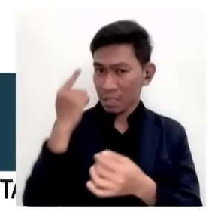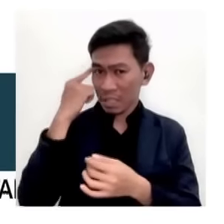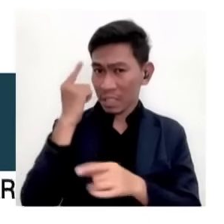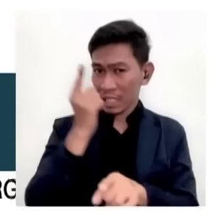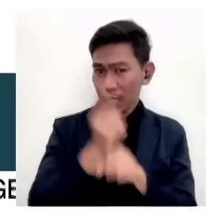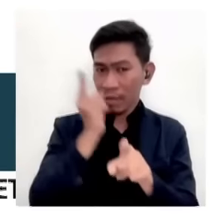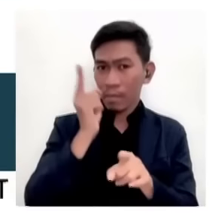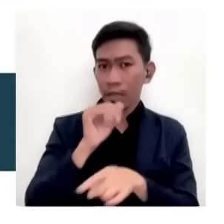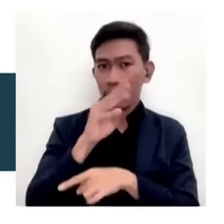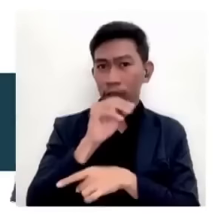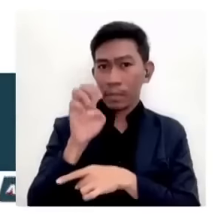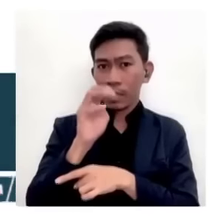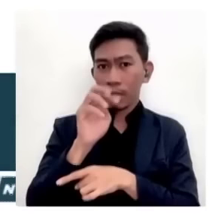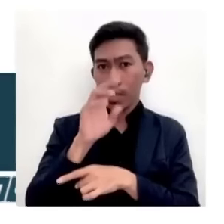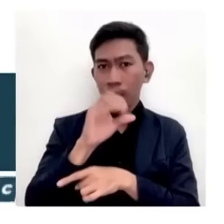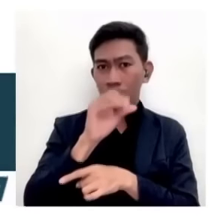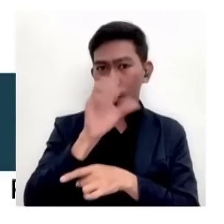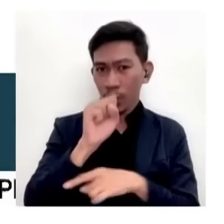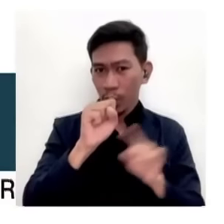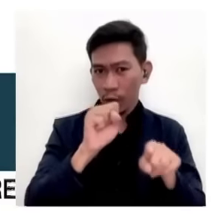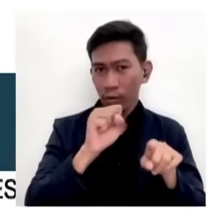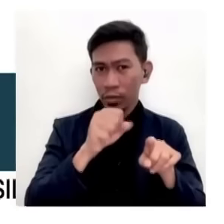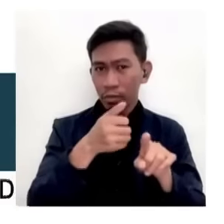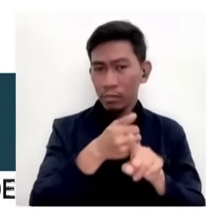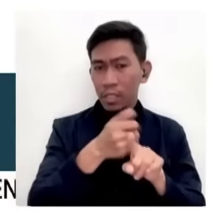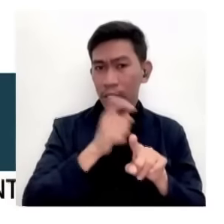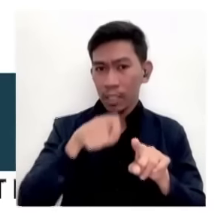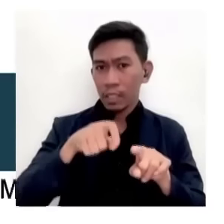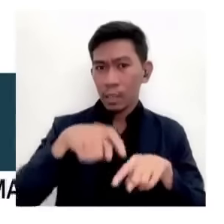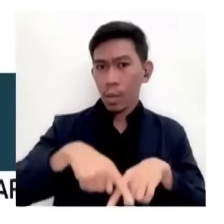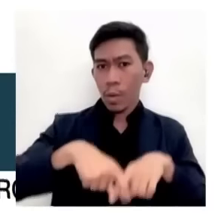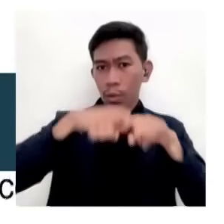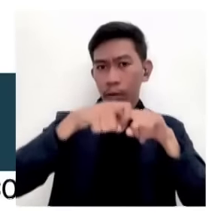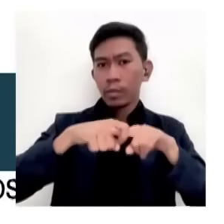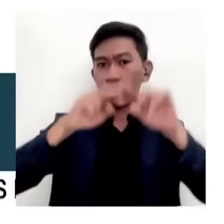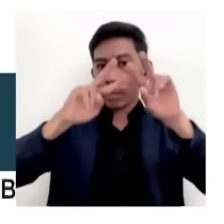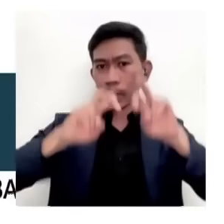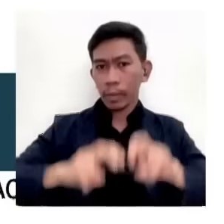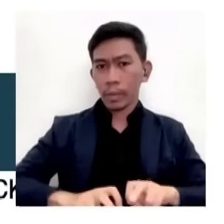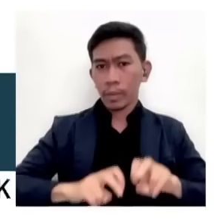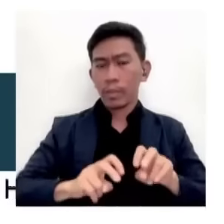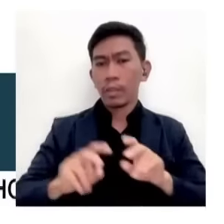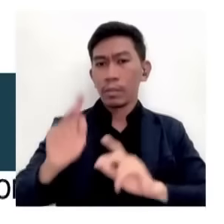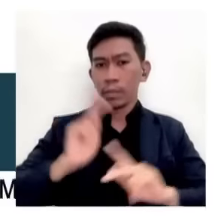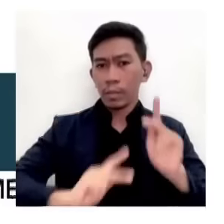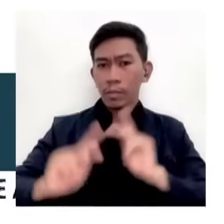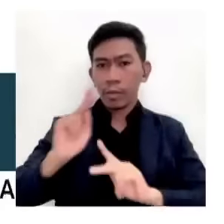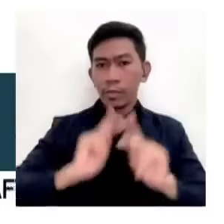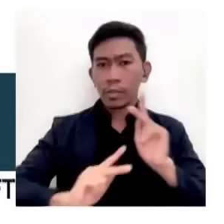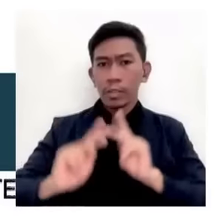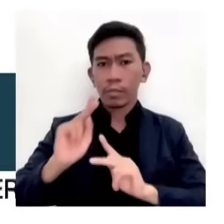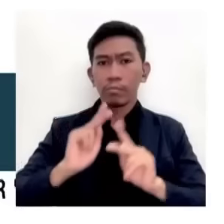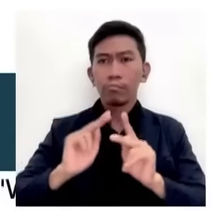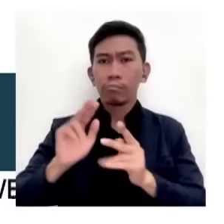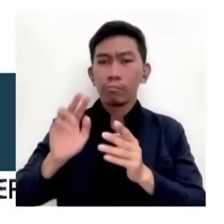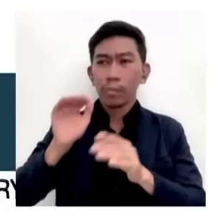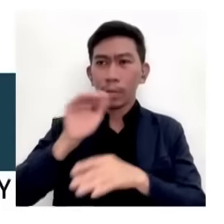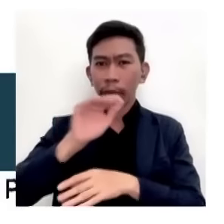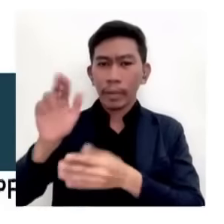to, halt the investigation, halt the inquiry into this so-called People's Initiative? Well,